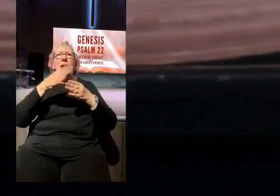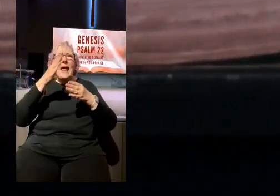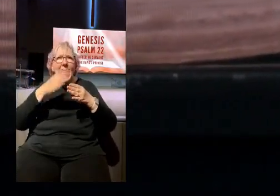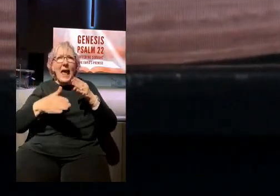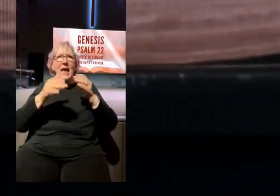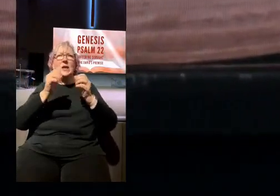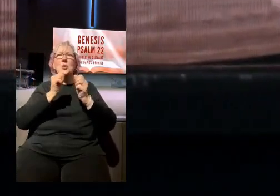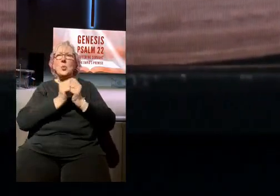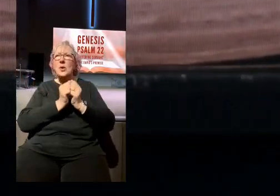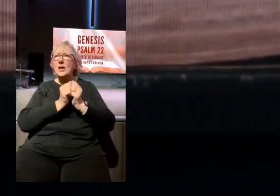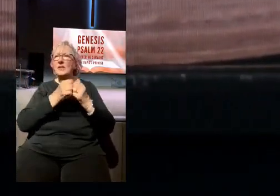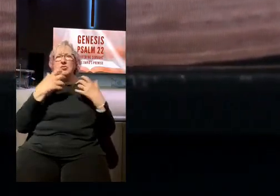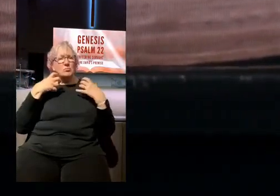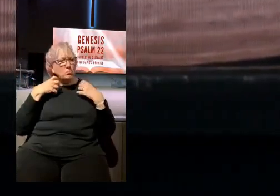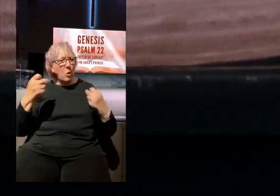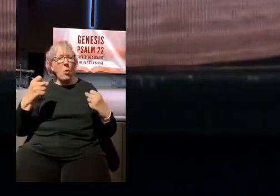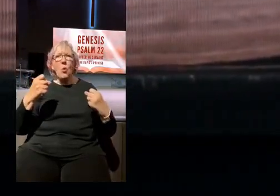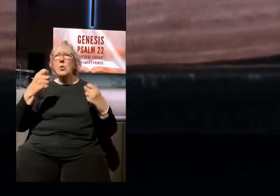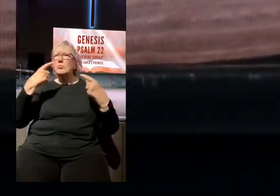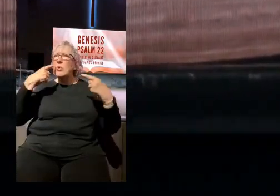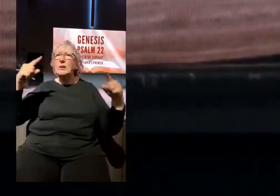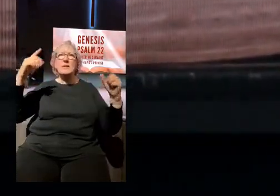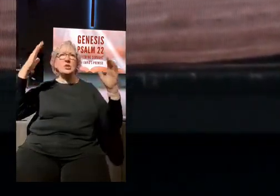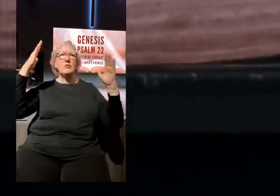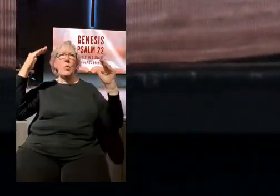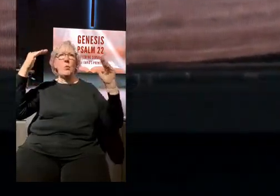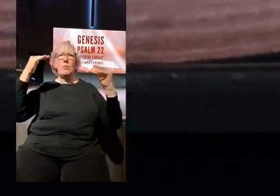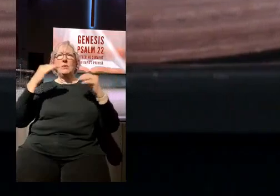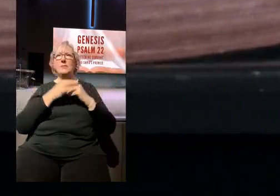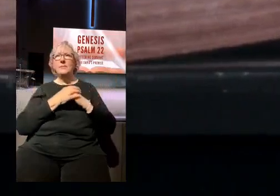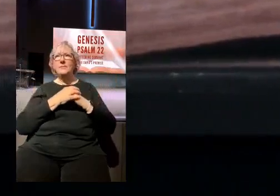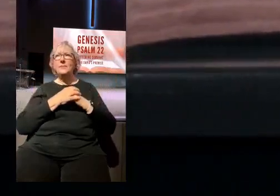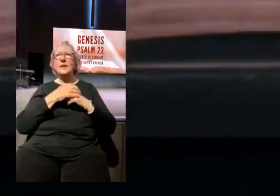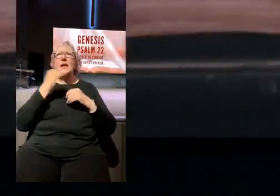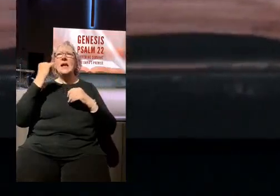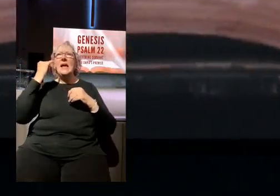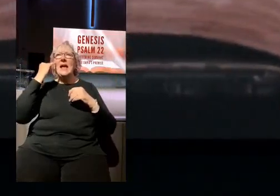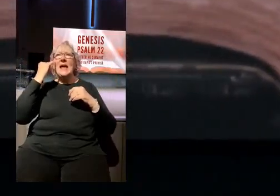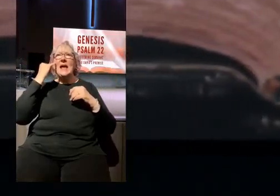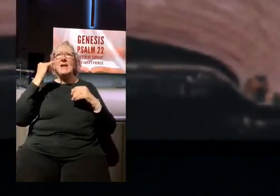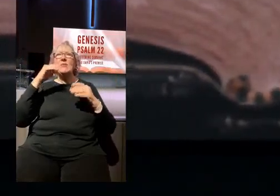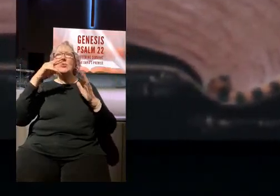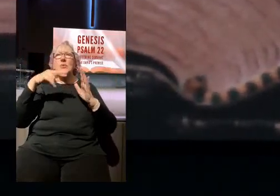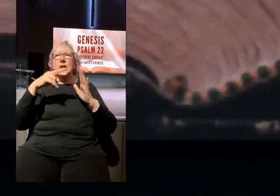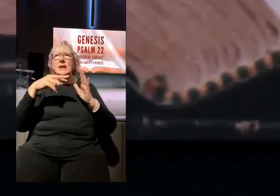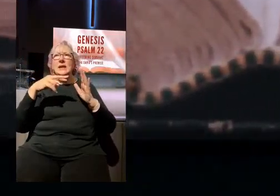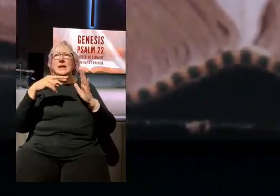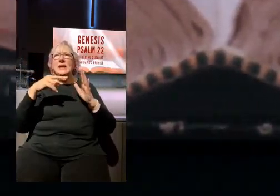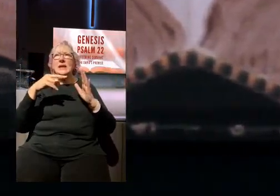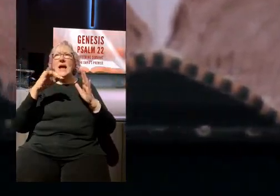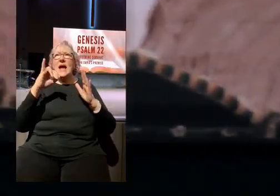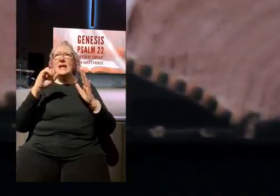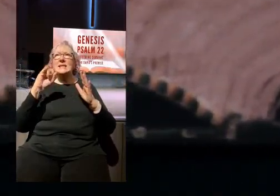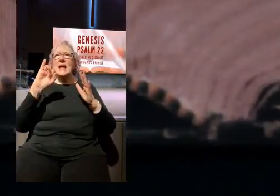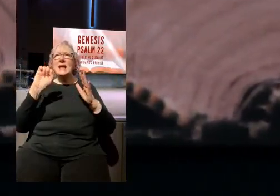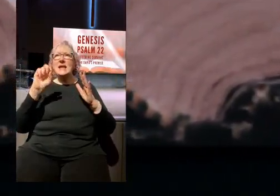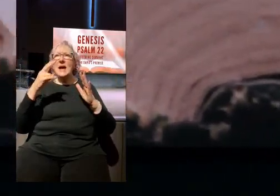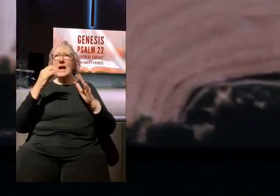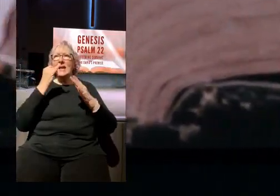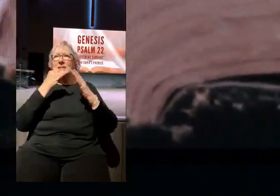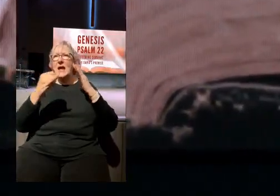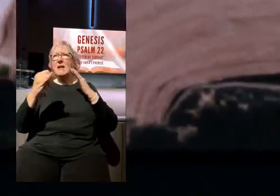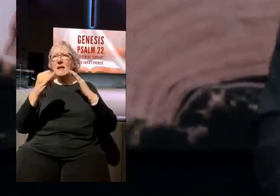bold proclamation of hope. If you go to, if you read the Isaiah, which is one of the major prophets,